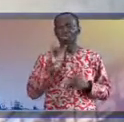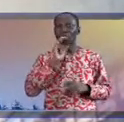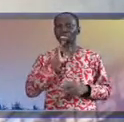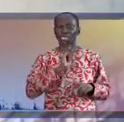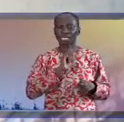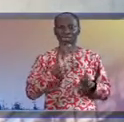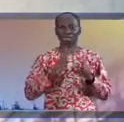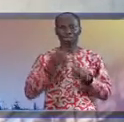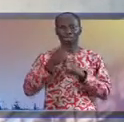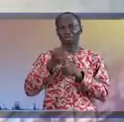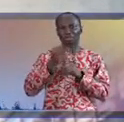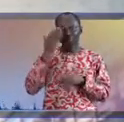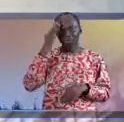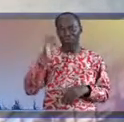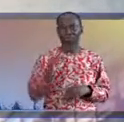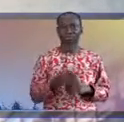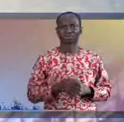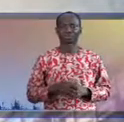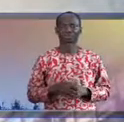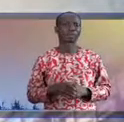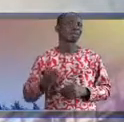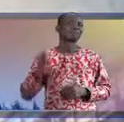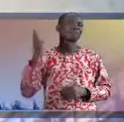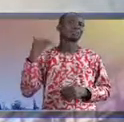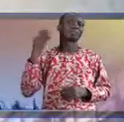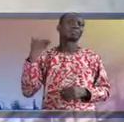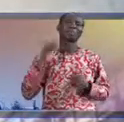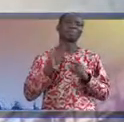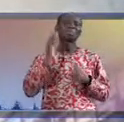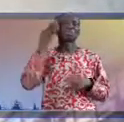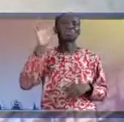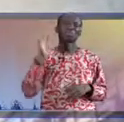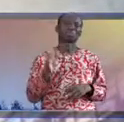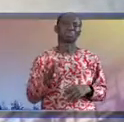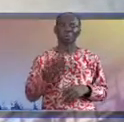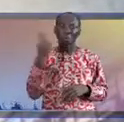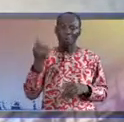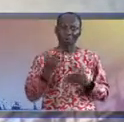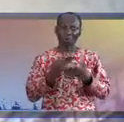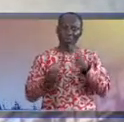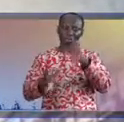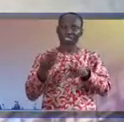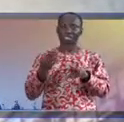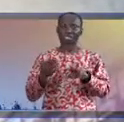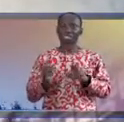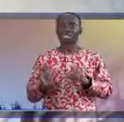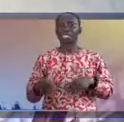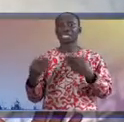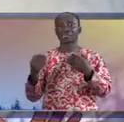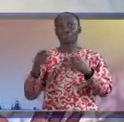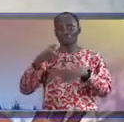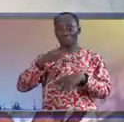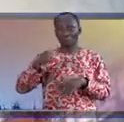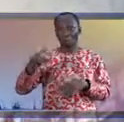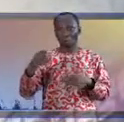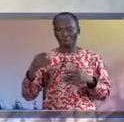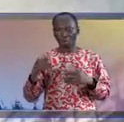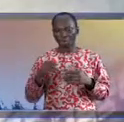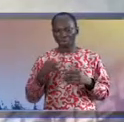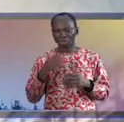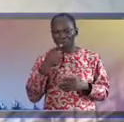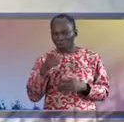woman named a faith to Timber will be a moon causes a moon crumb, Paul or Chiro say, and blank of only free